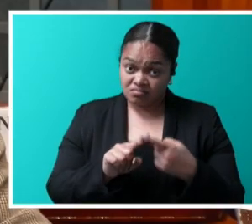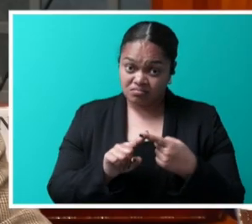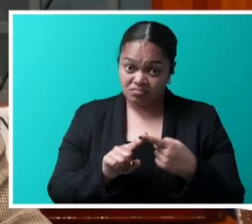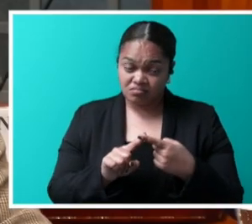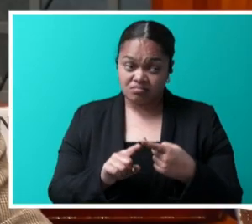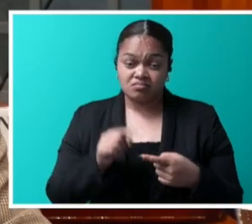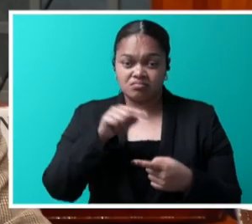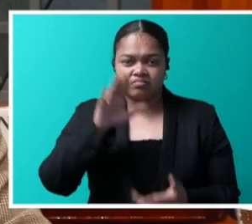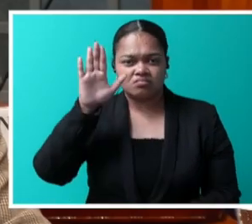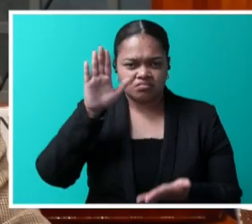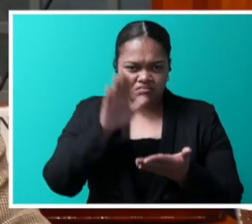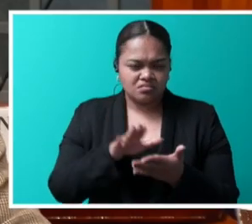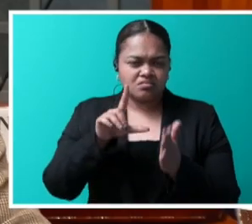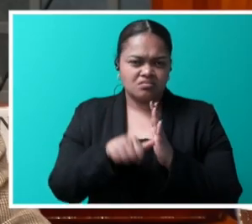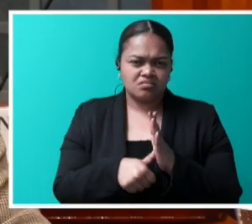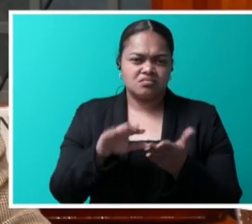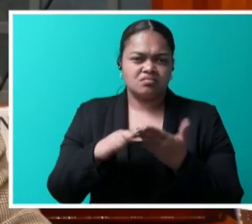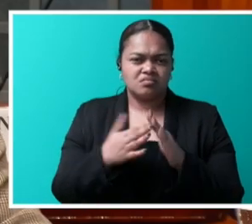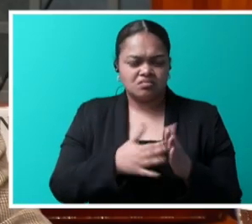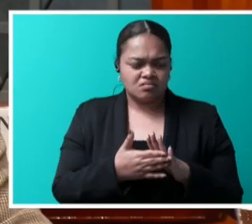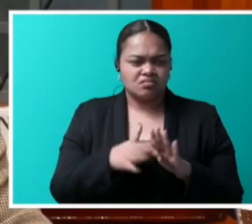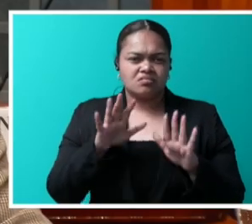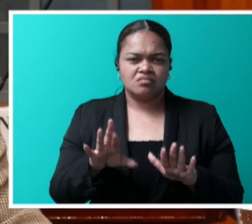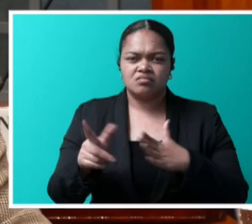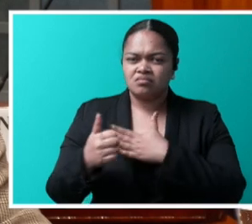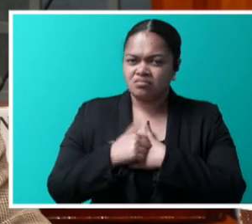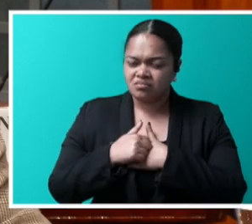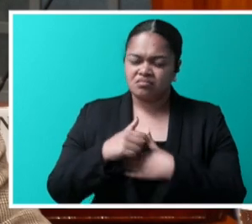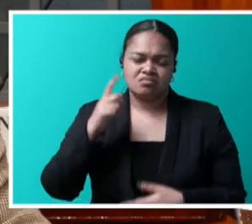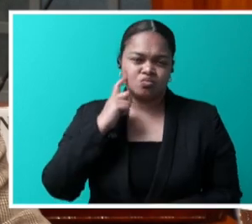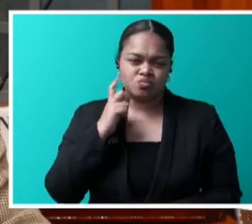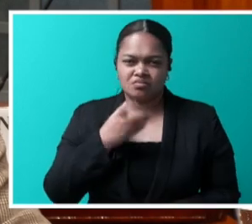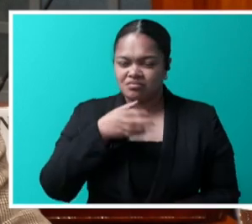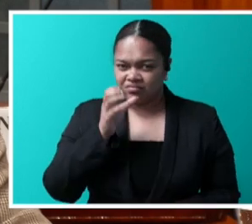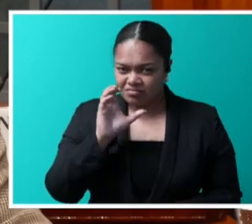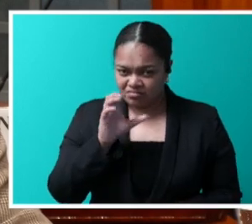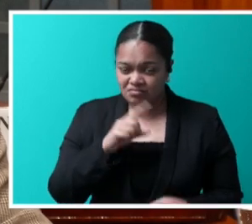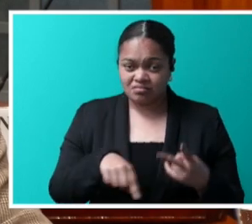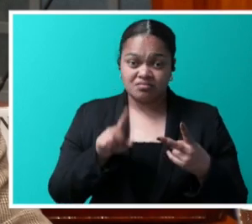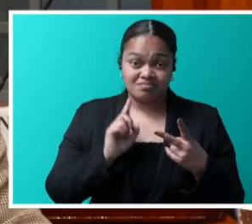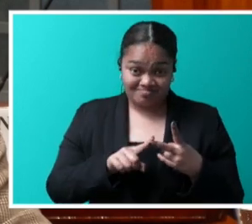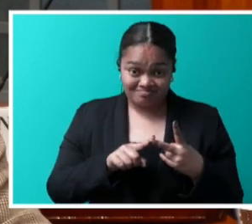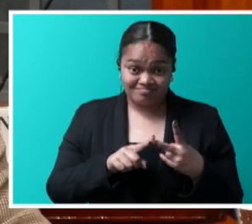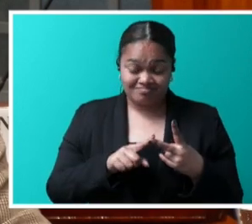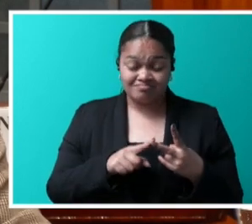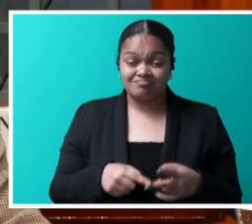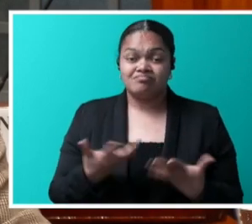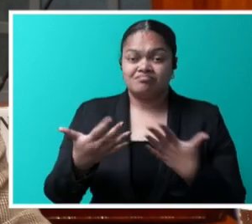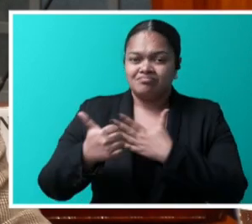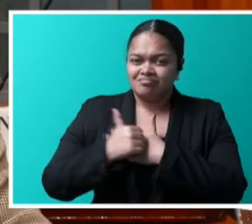it reduces the time communities wait for safe drinking water. Second, it saves